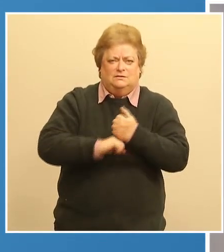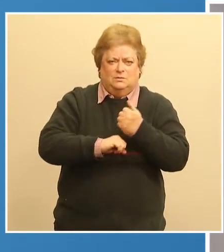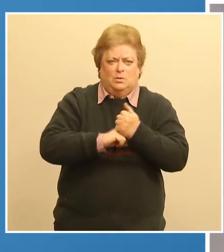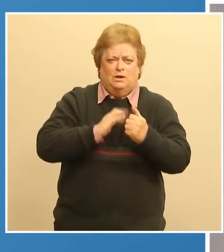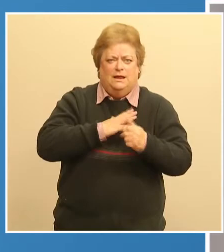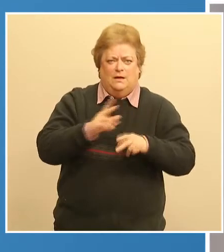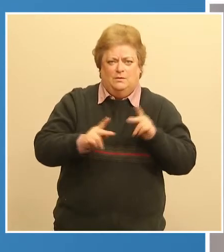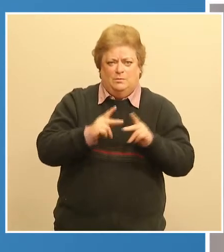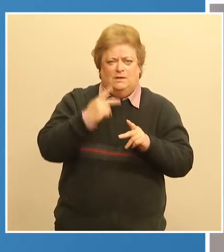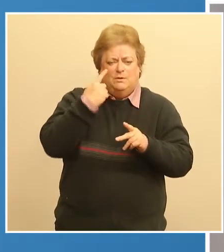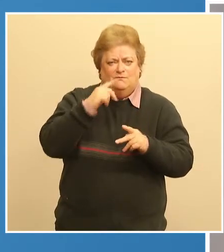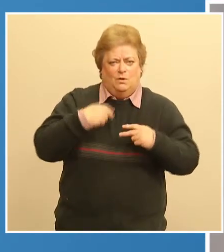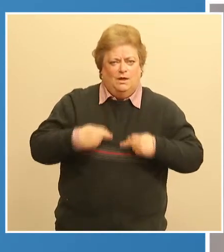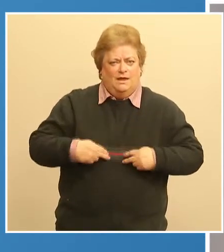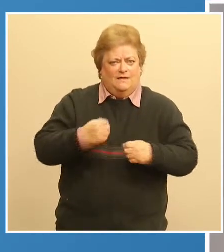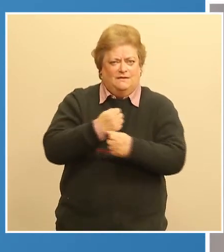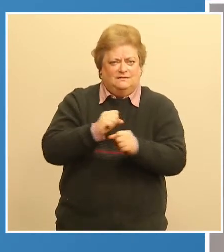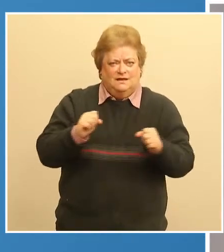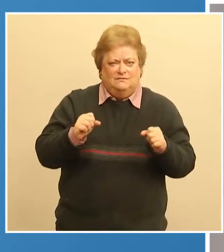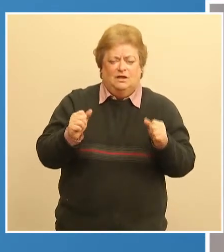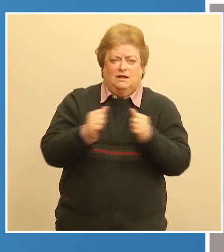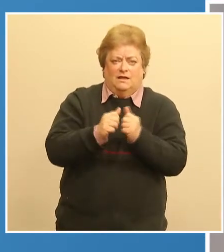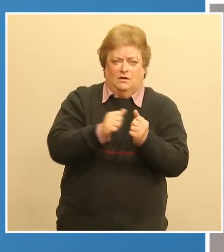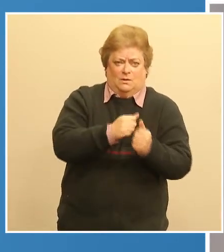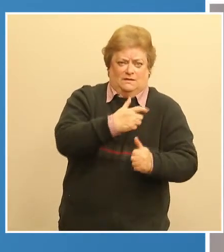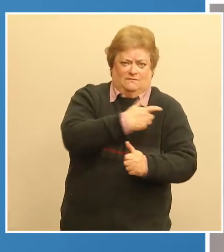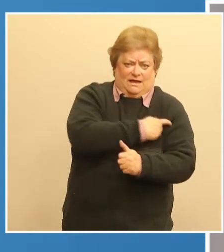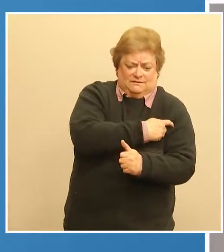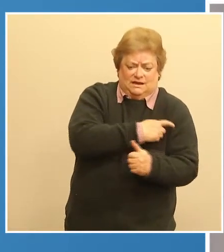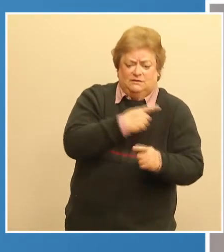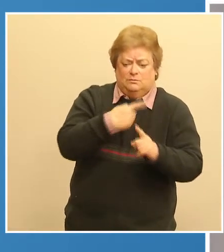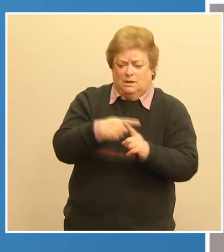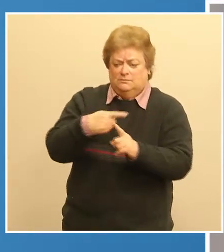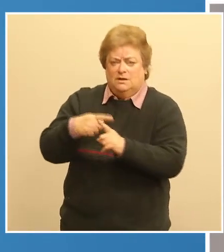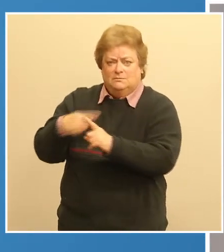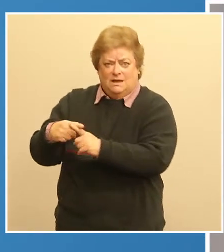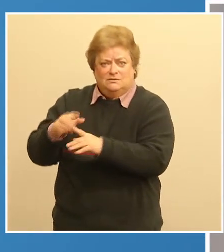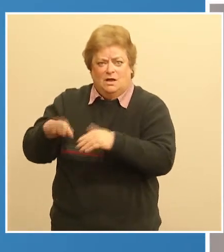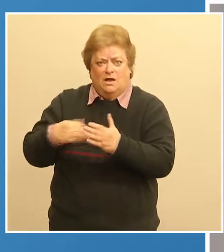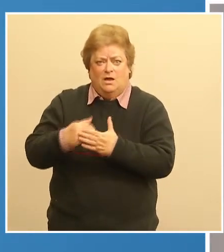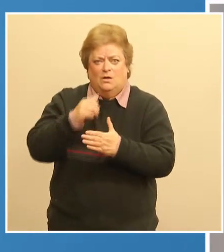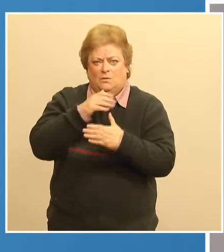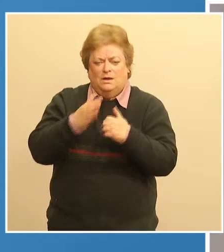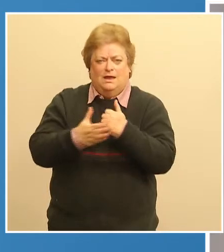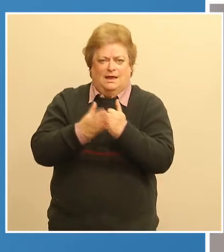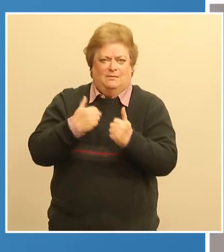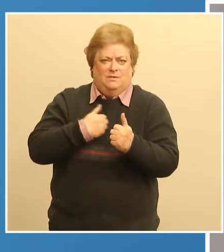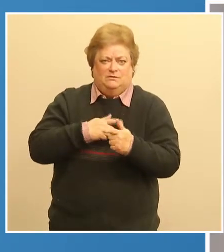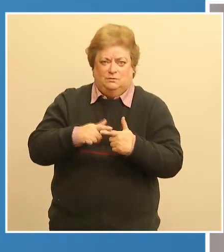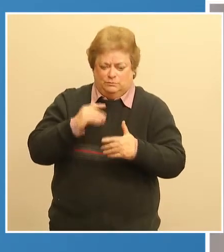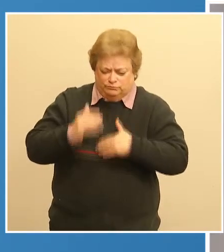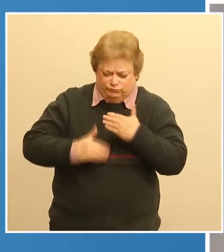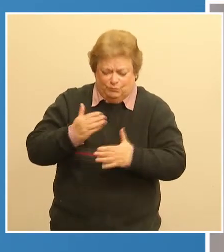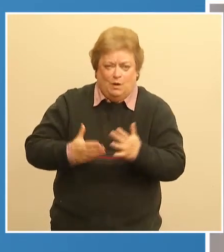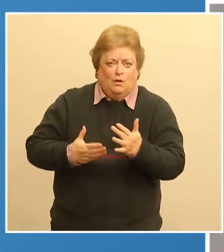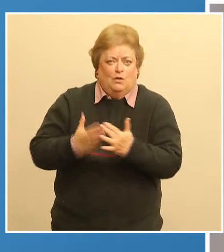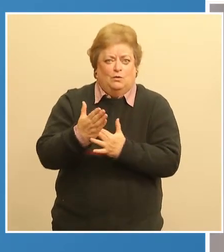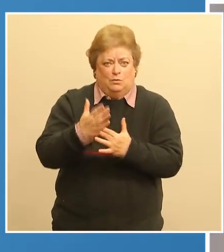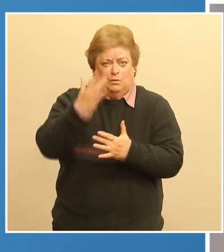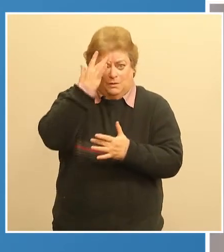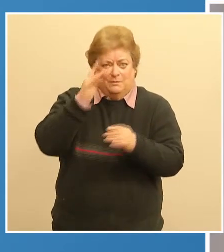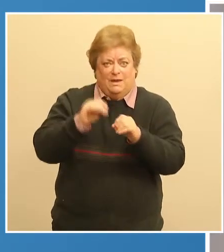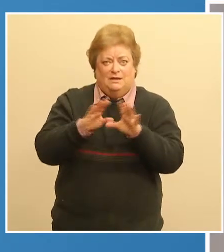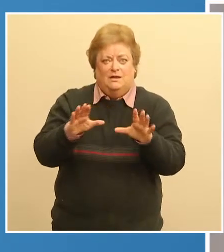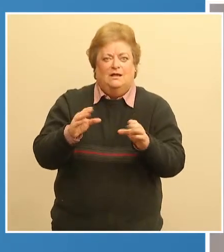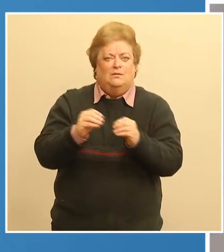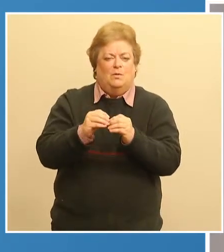health and safety. Together with our vaccination efforts, these federal funds will accelerate our progress out of the pandemic and into a brighter and